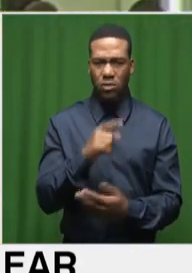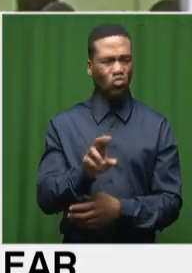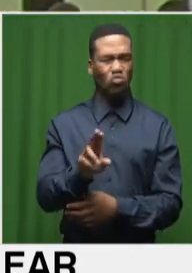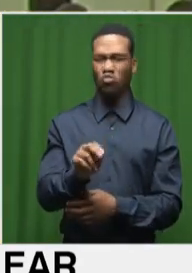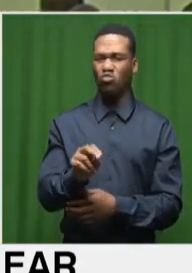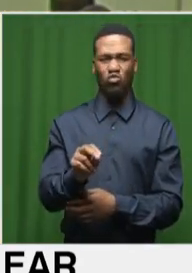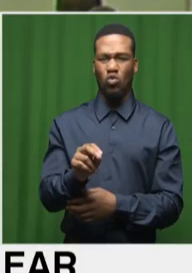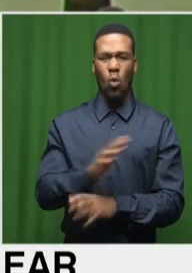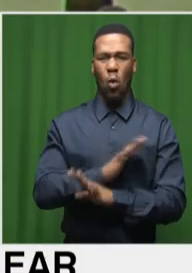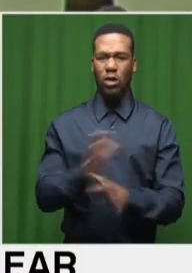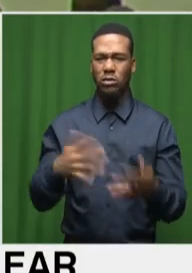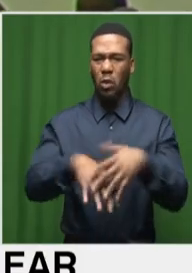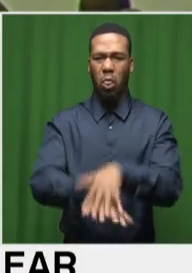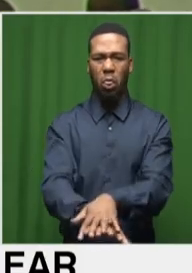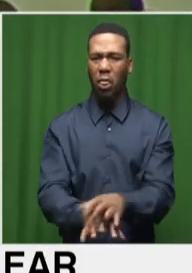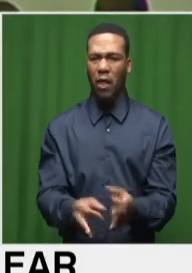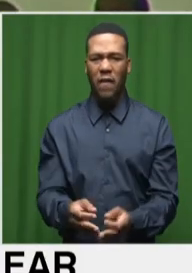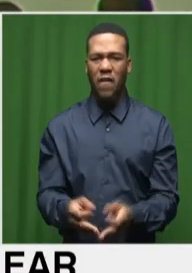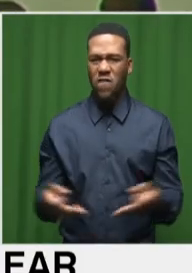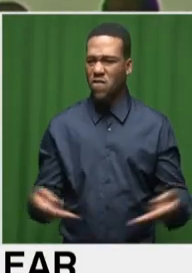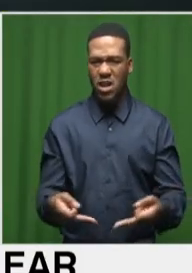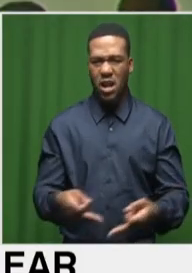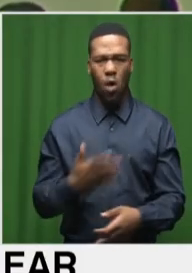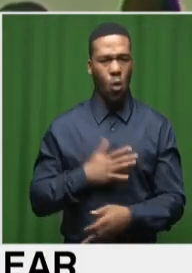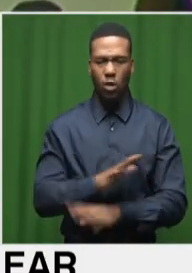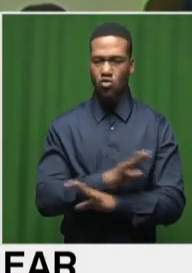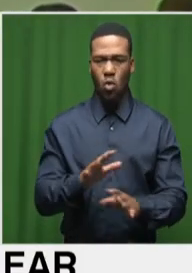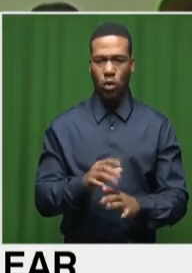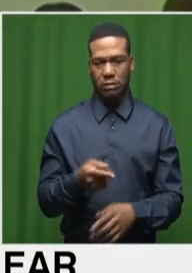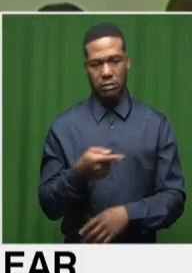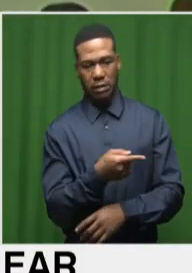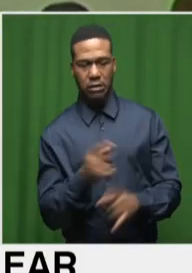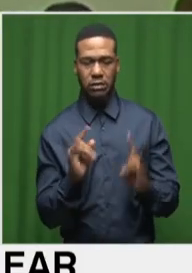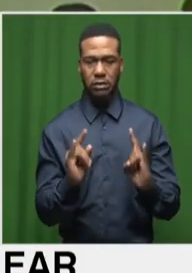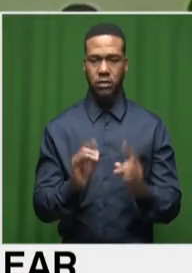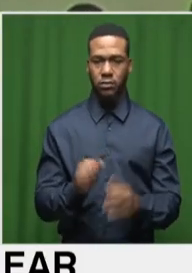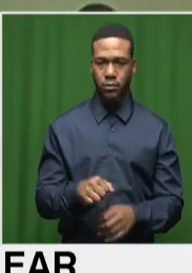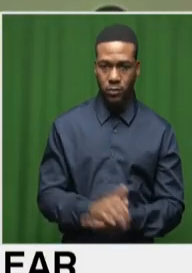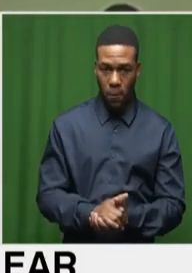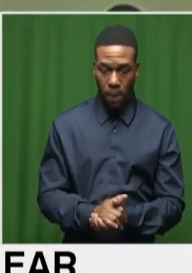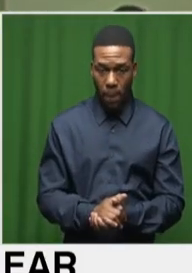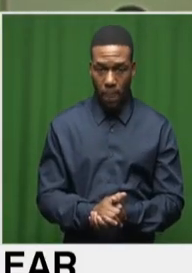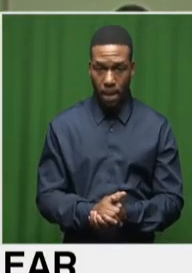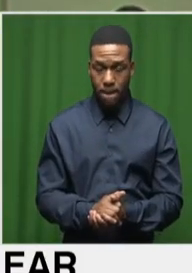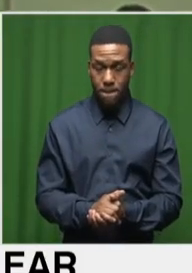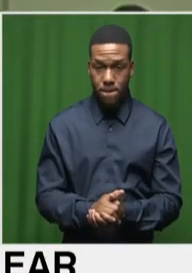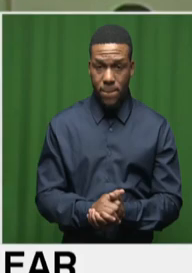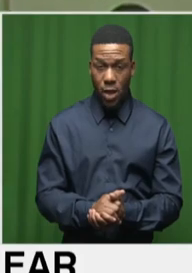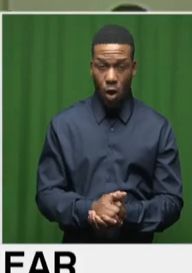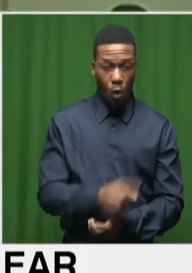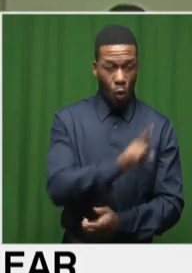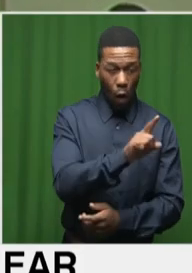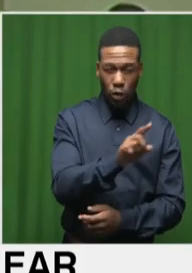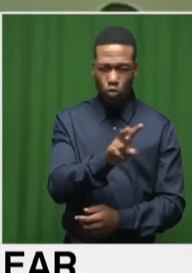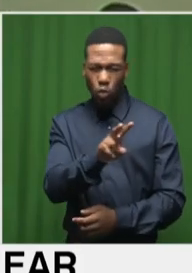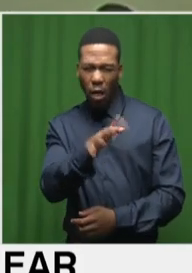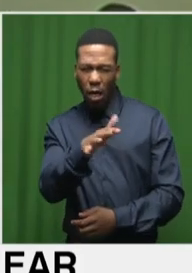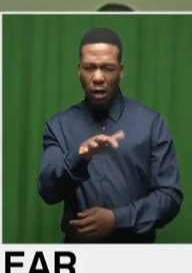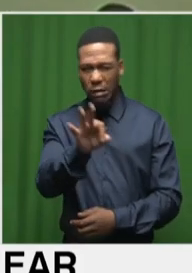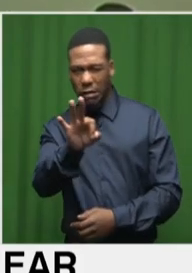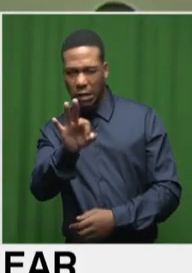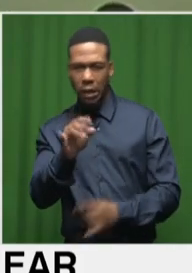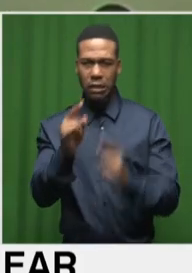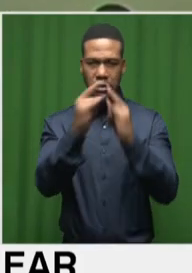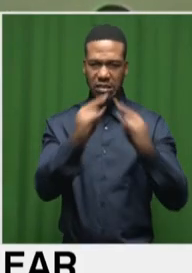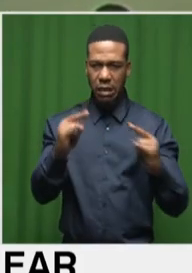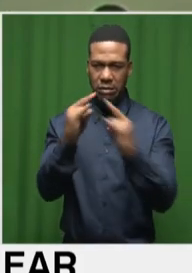part of the mass funeral. A packed Tafelkop Stadium, just there's about 1, 2, 3 tents, as well as the grandstands,